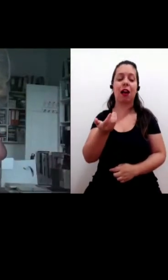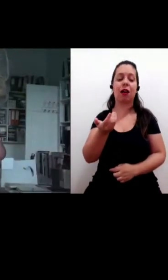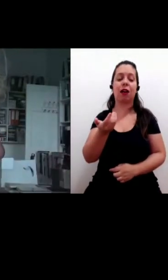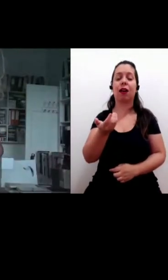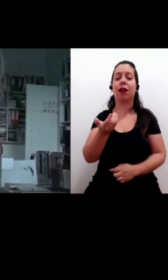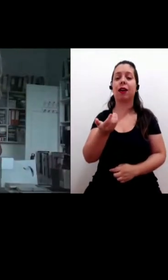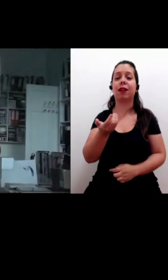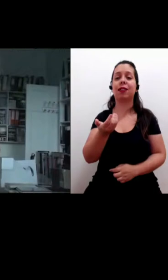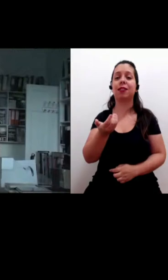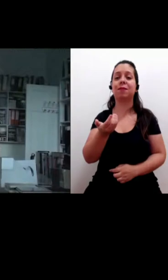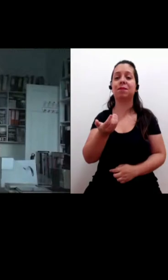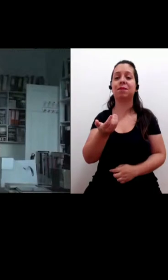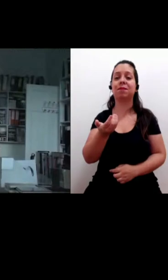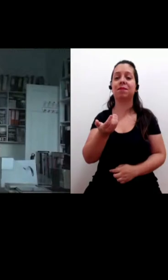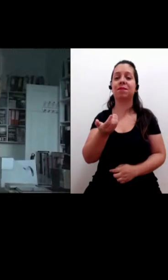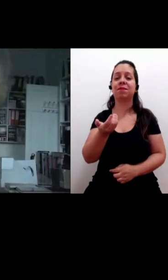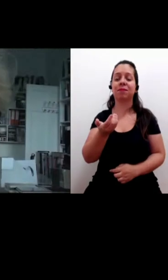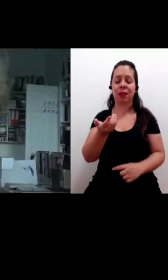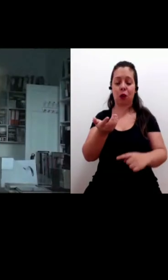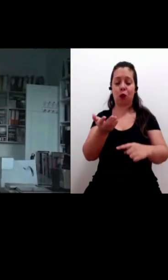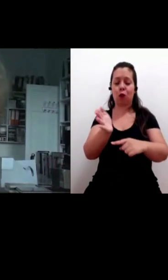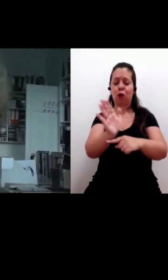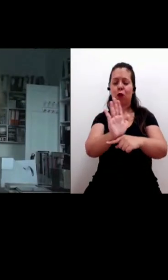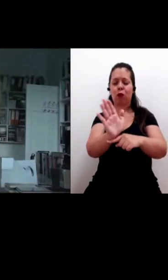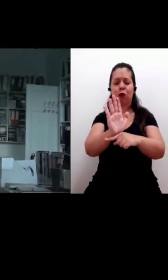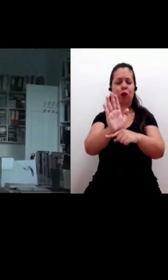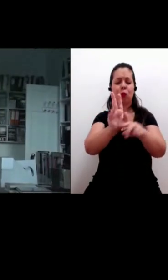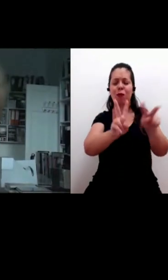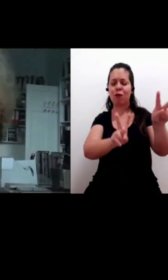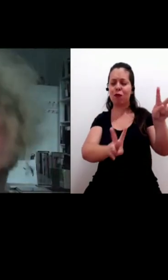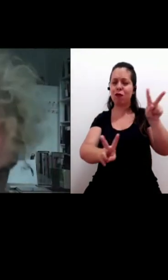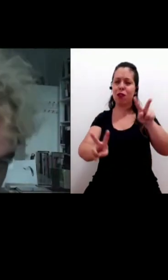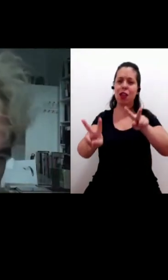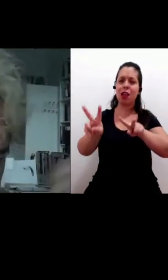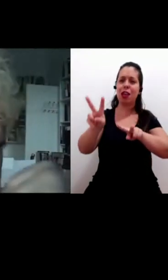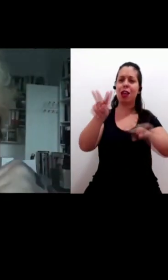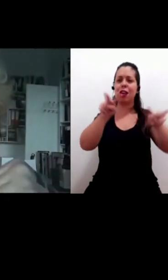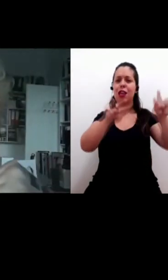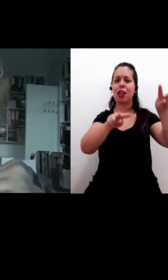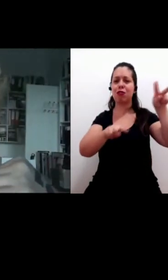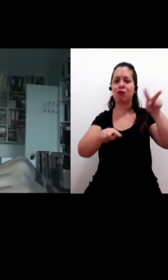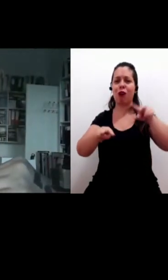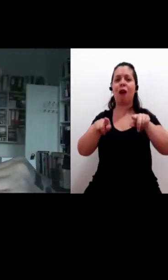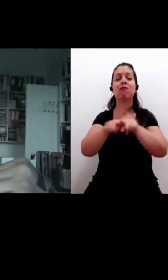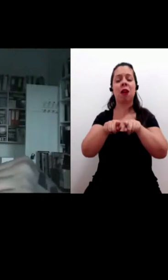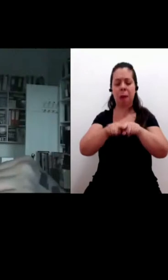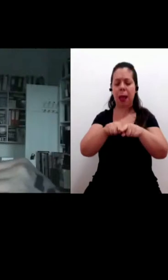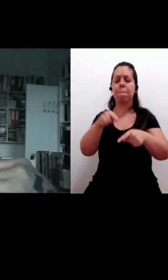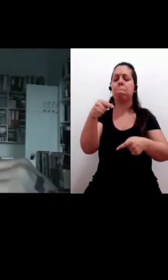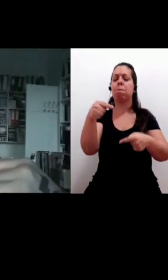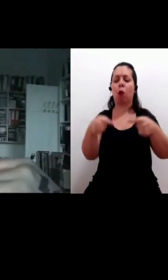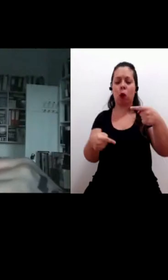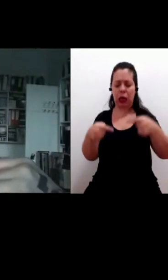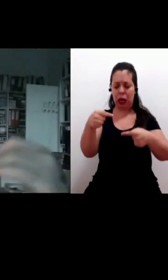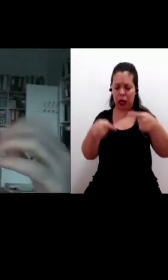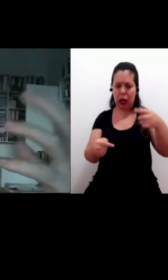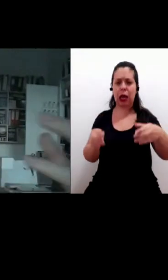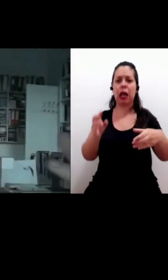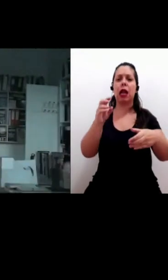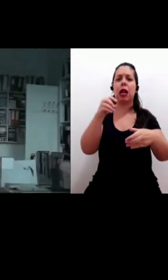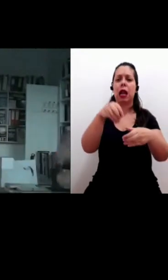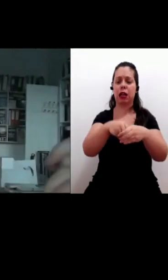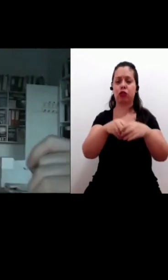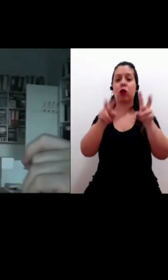a visual film, and I think a somewhat political film as well, about the atomic age and